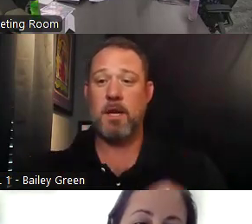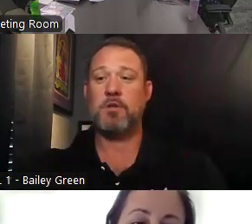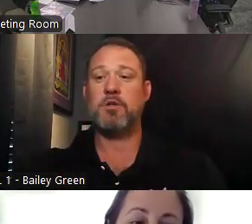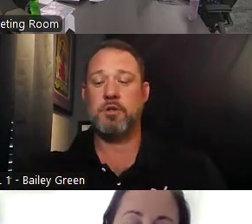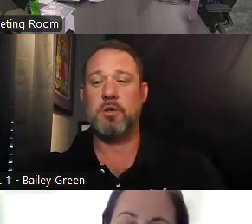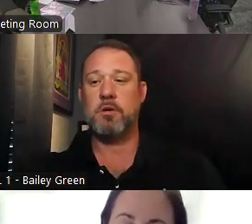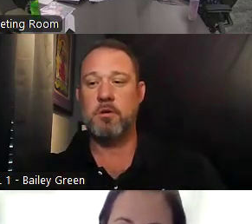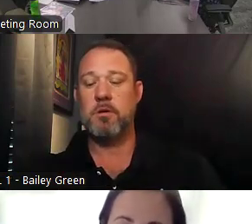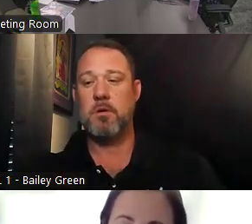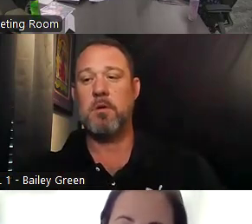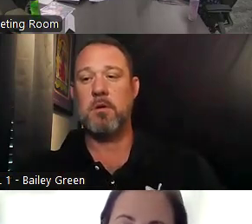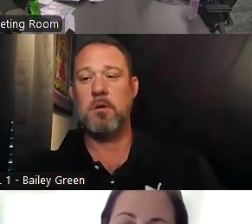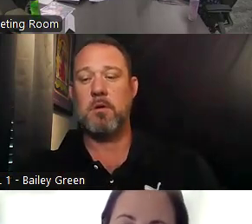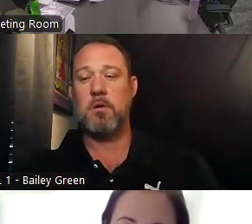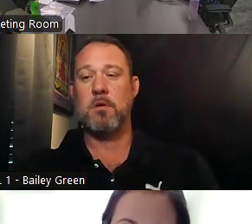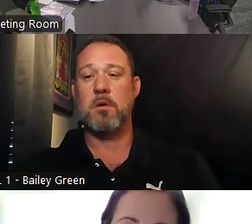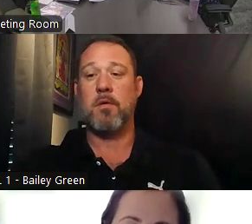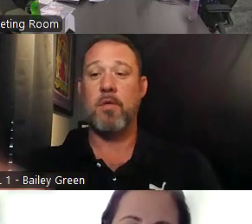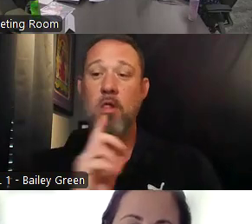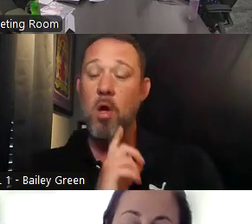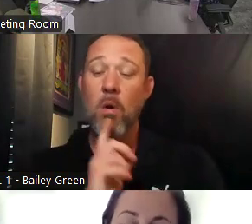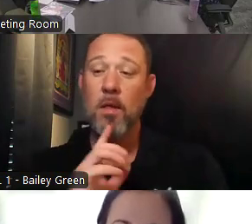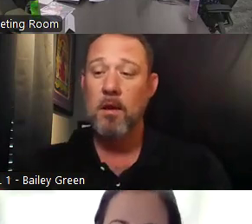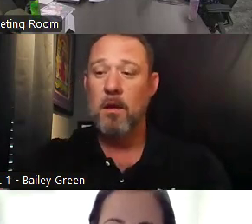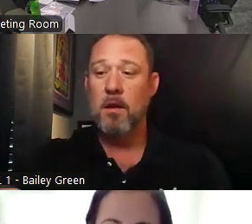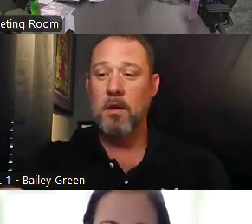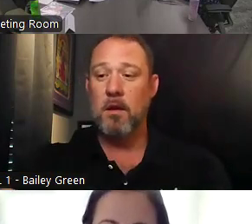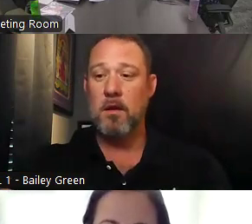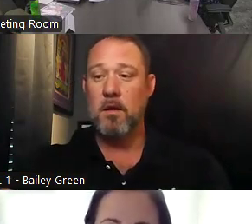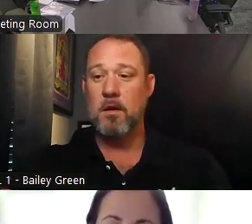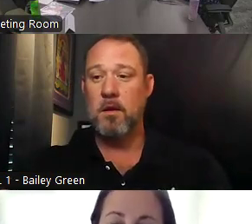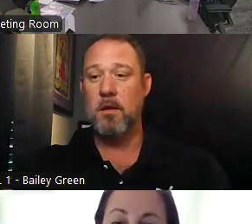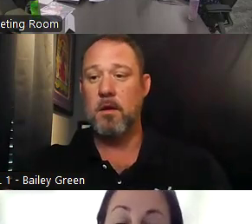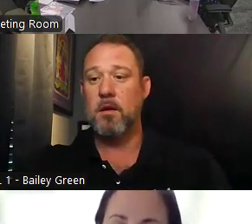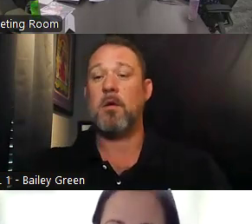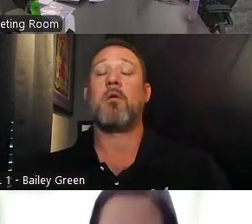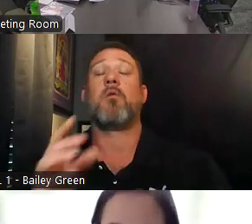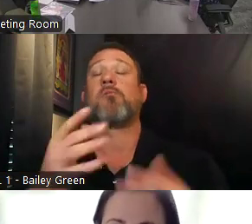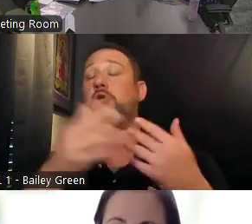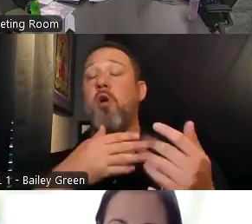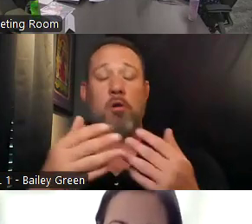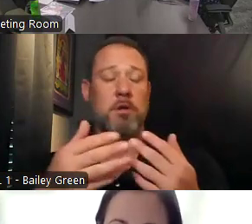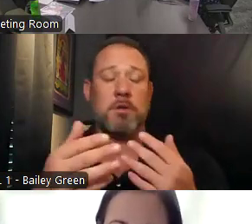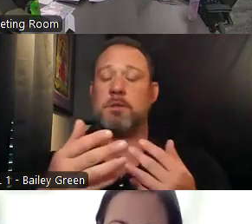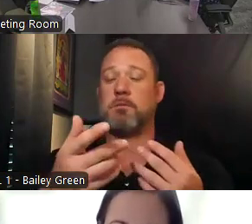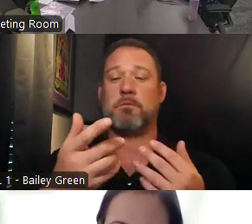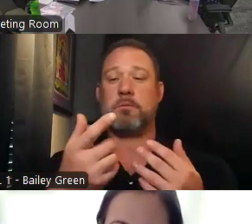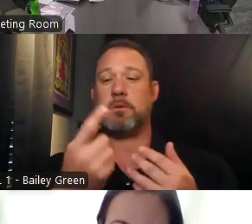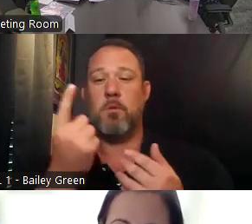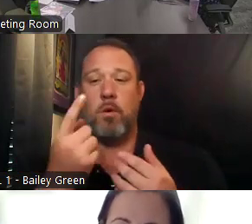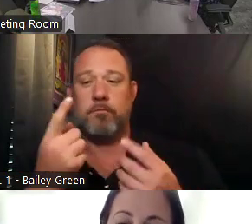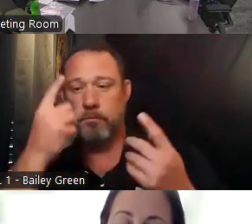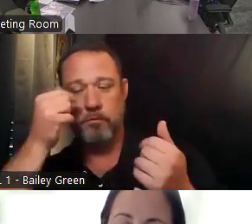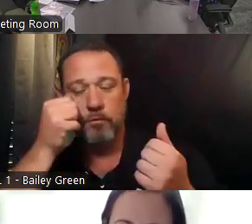we see some of these changes, the loneliness at baseline, predicting cognitive decline, regardless of whether someone had